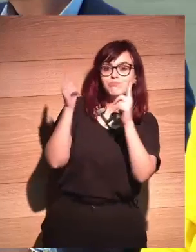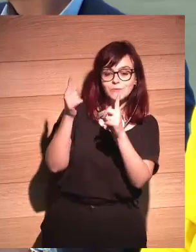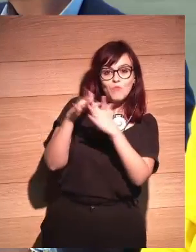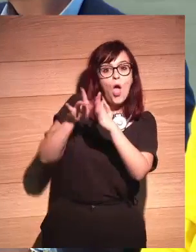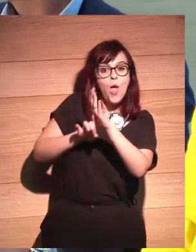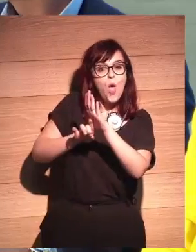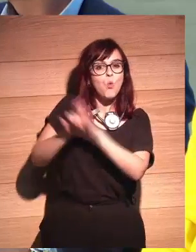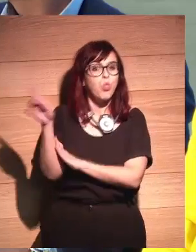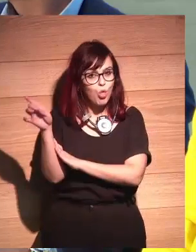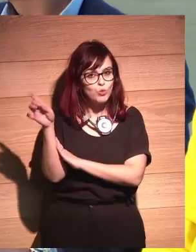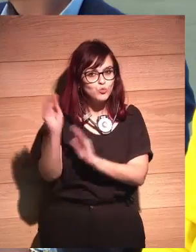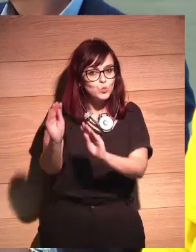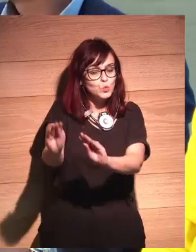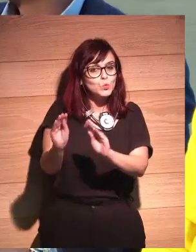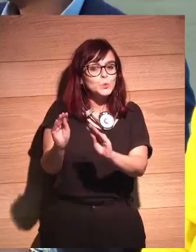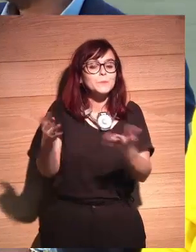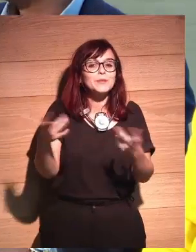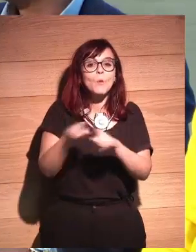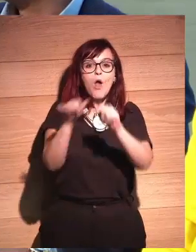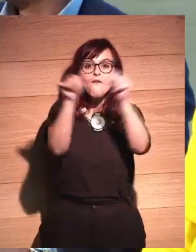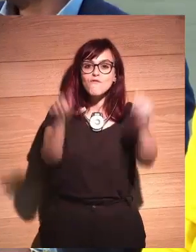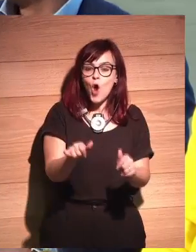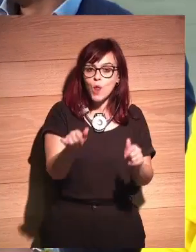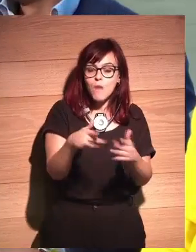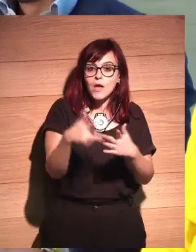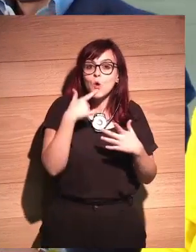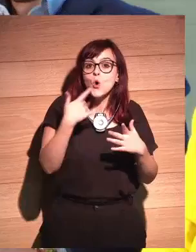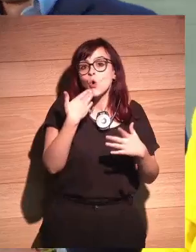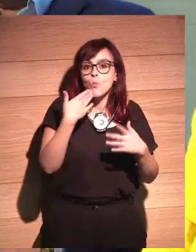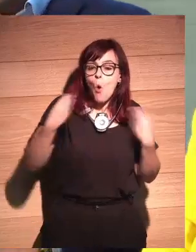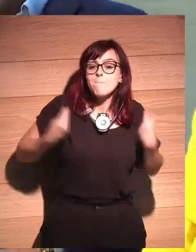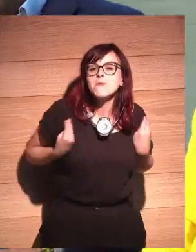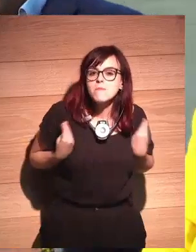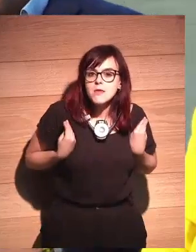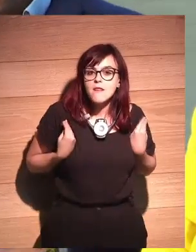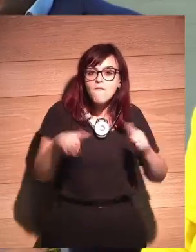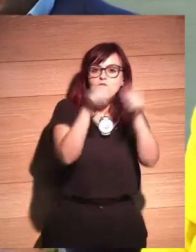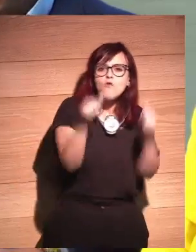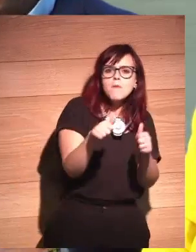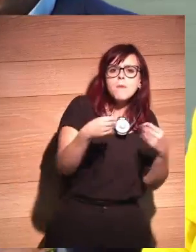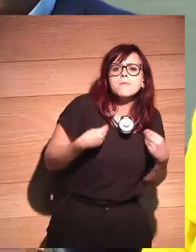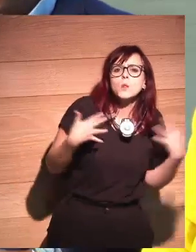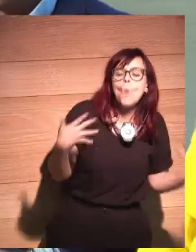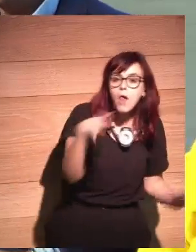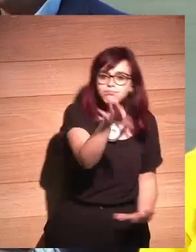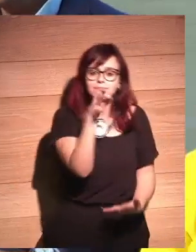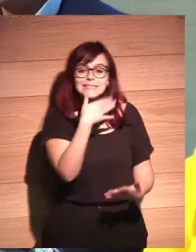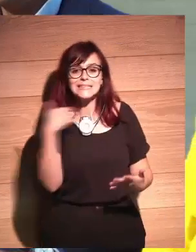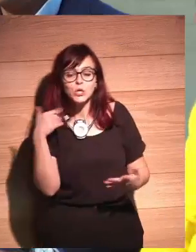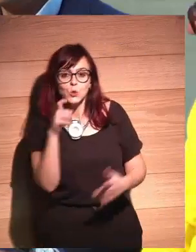is goes along with the feelings how to live. So that's what I think we can do a little bit, being a big